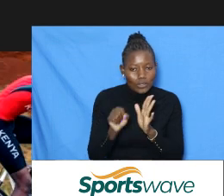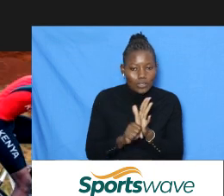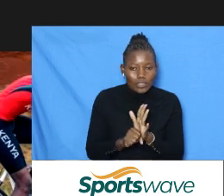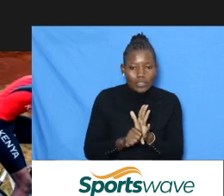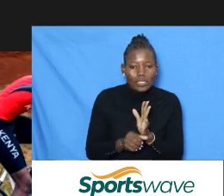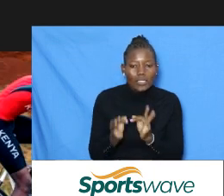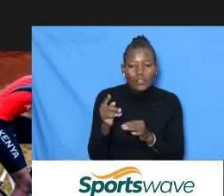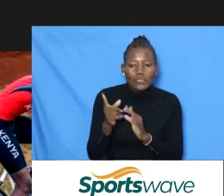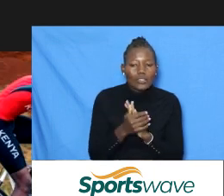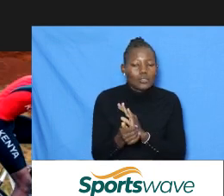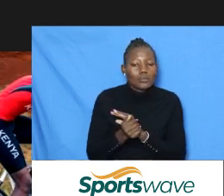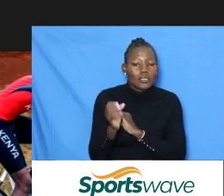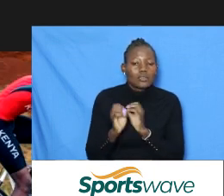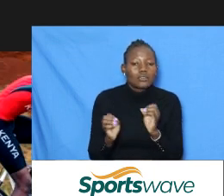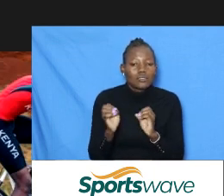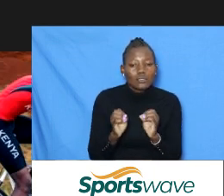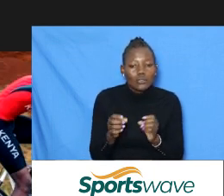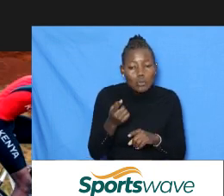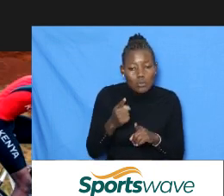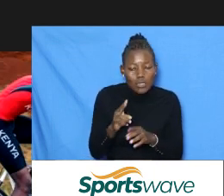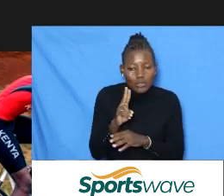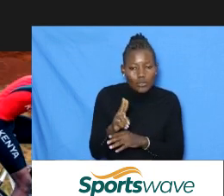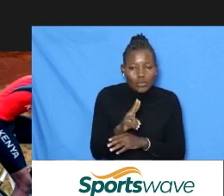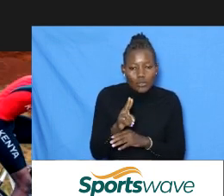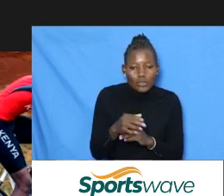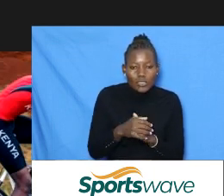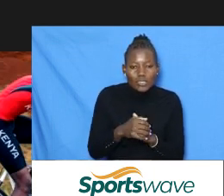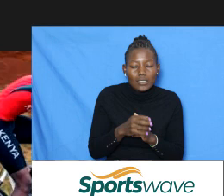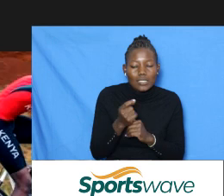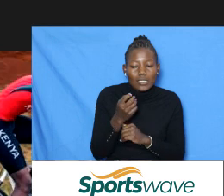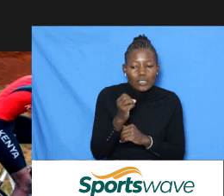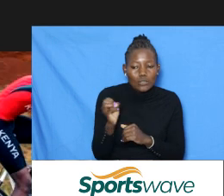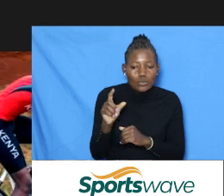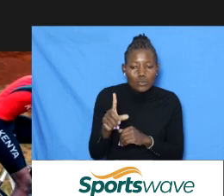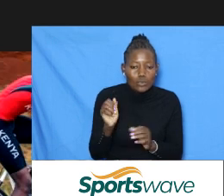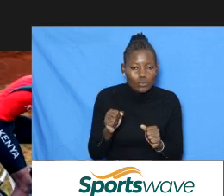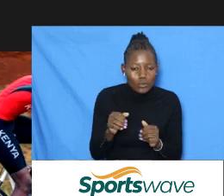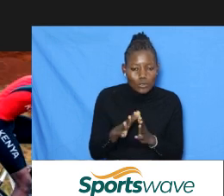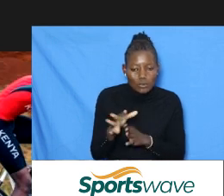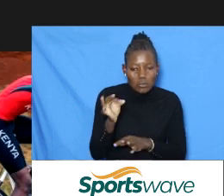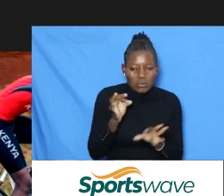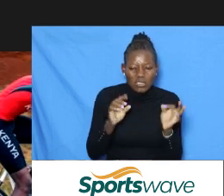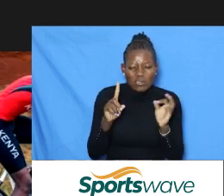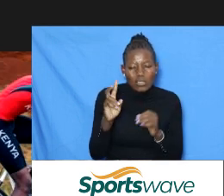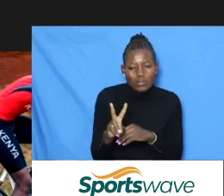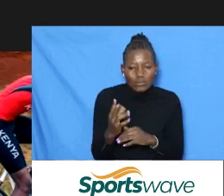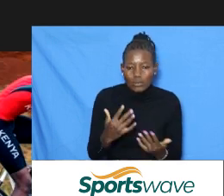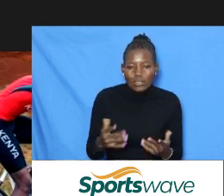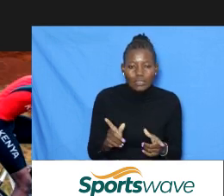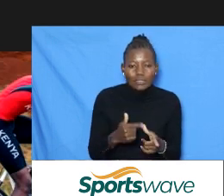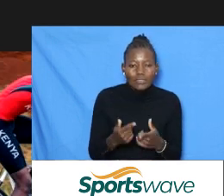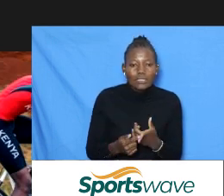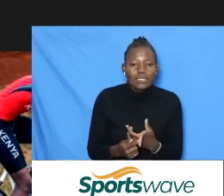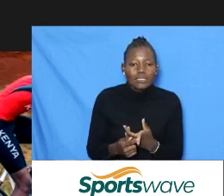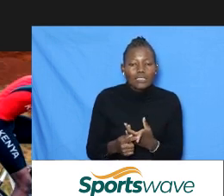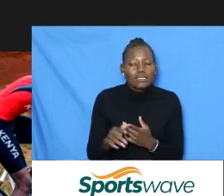health practitioner. Okay, but using the recognition tool, you can try and pick up one or two things and then refer your